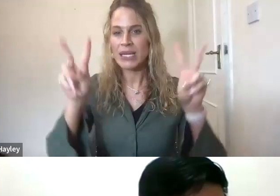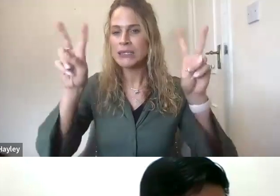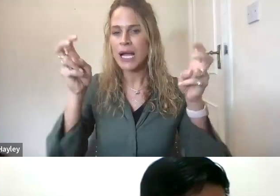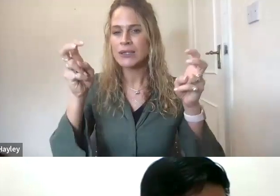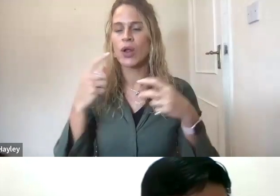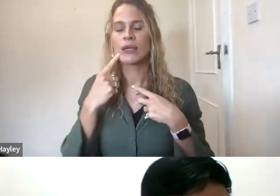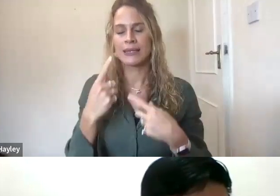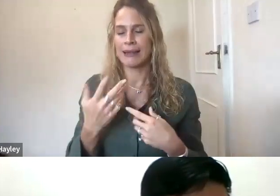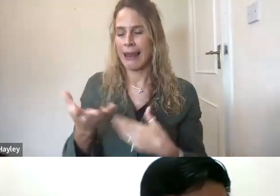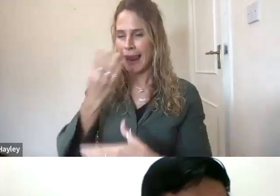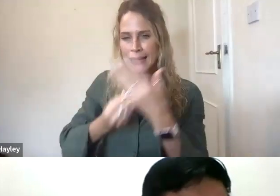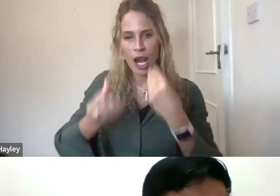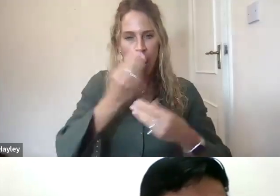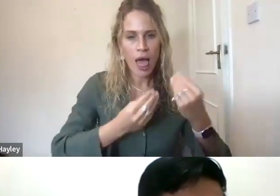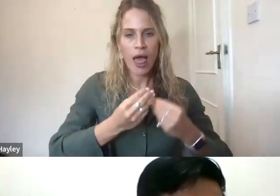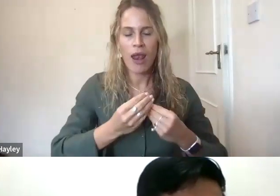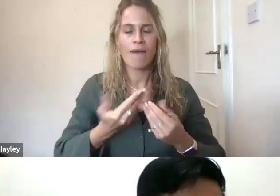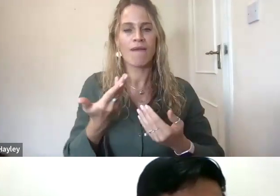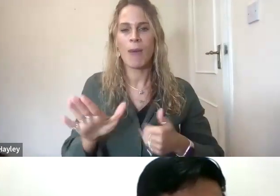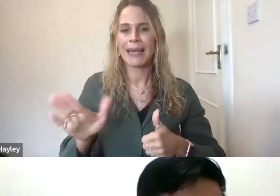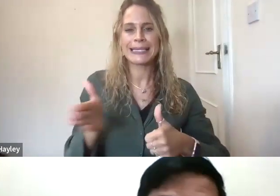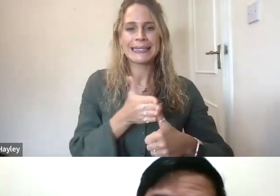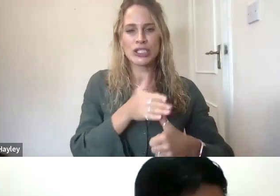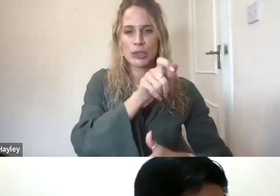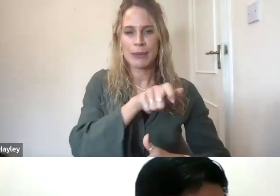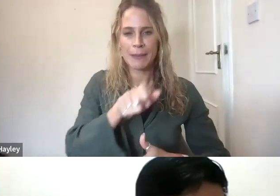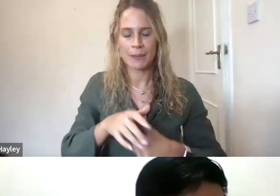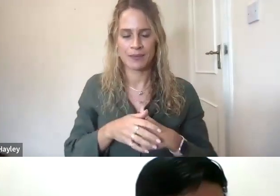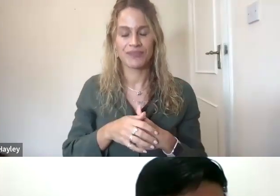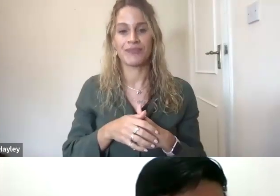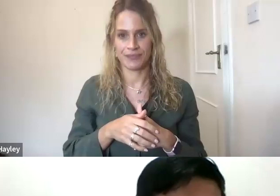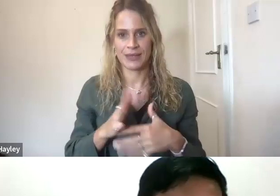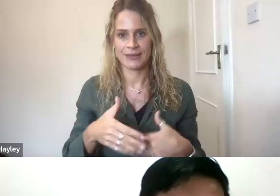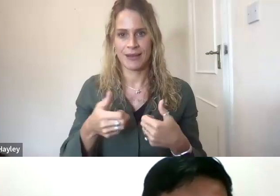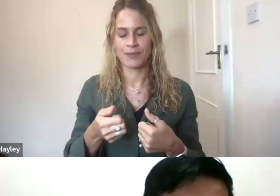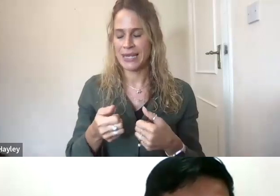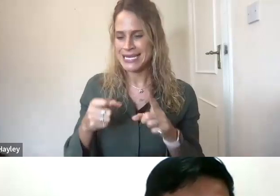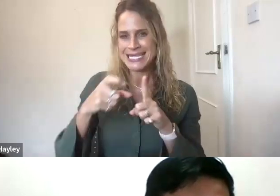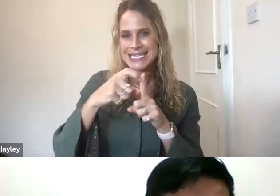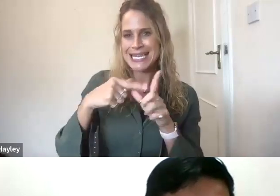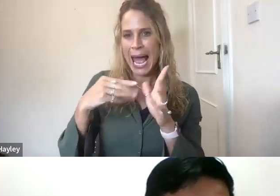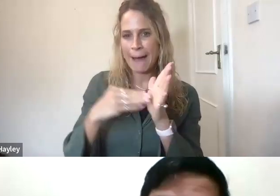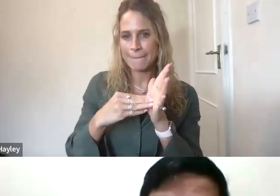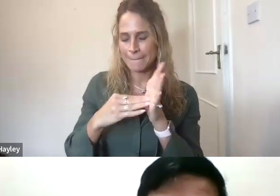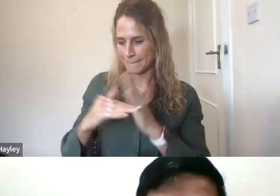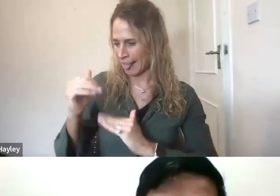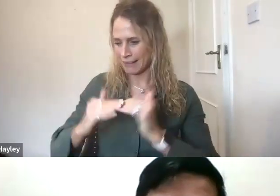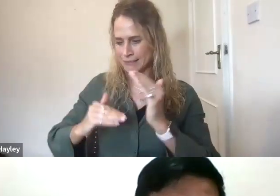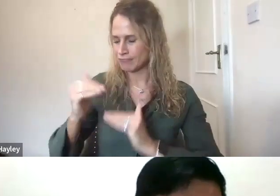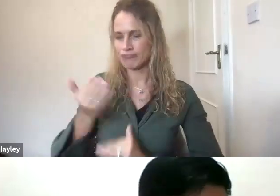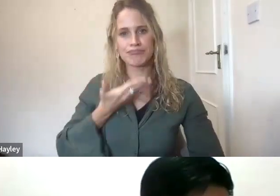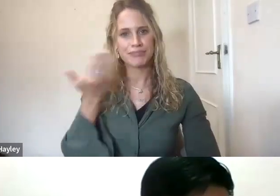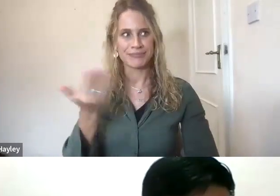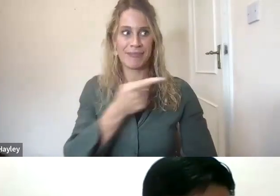Indigenous. The dam has not been built yet, but they already know many of them will